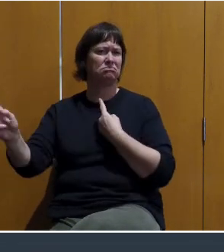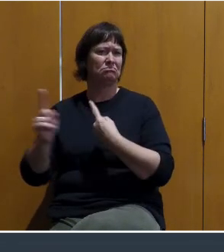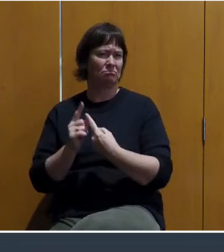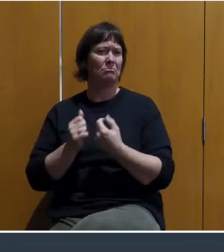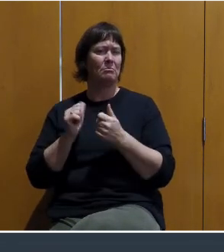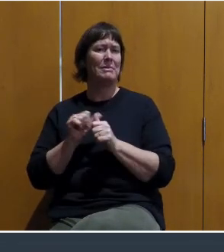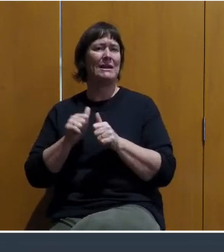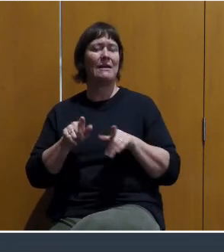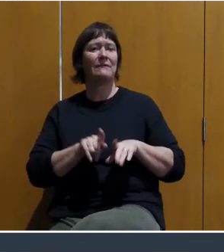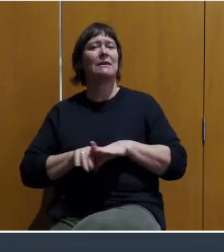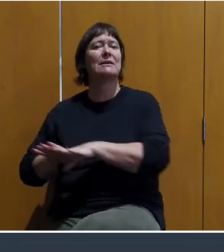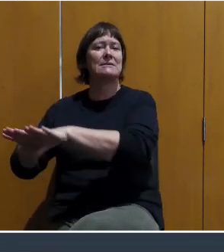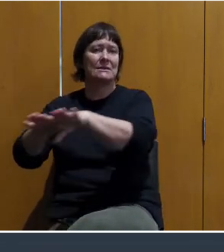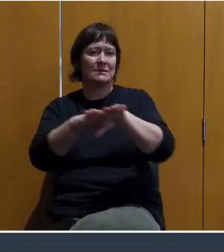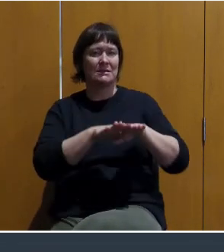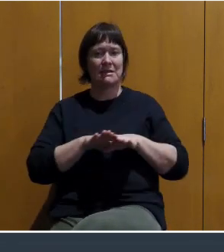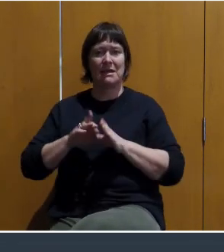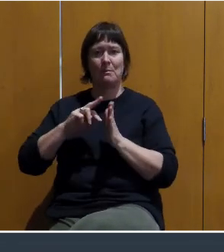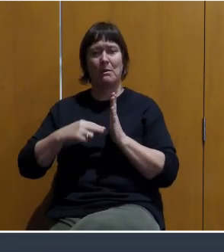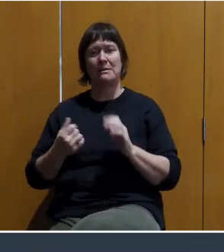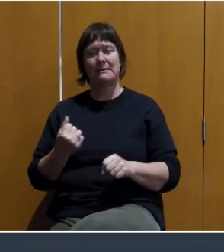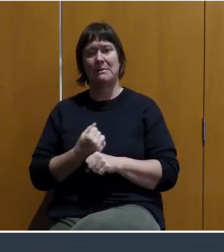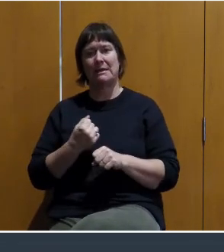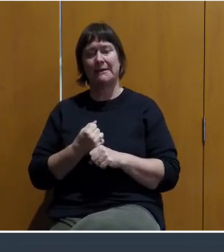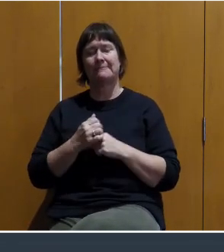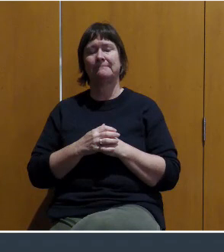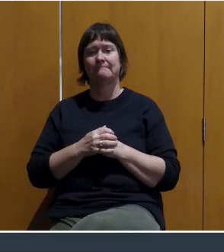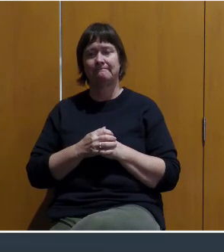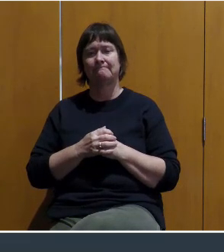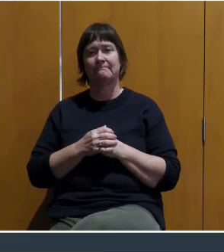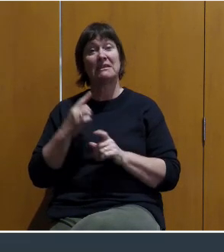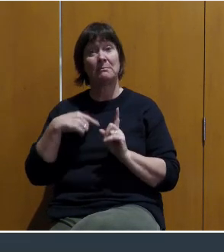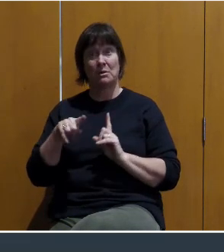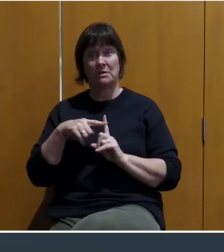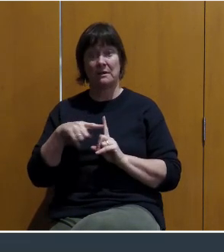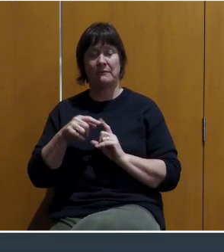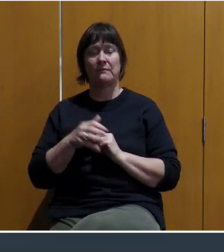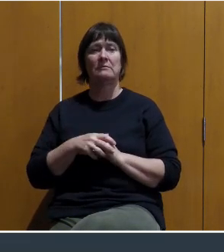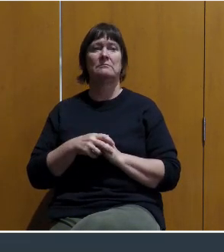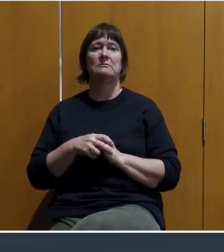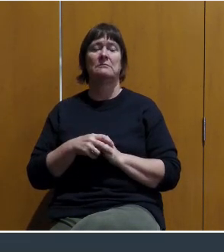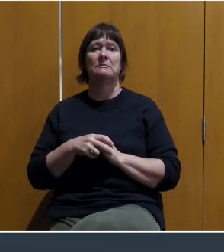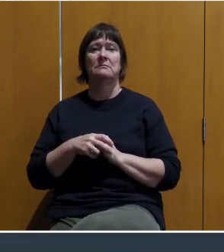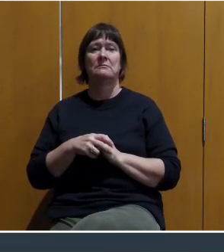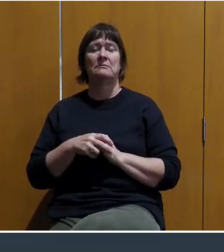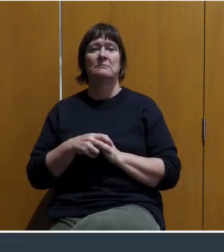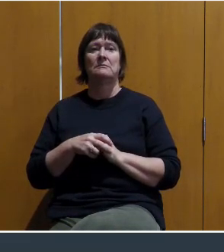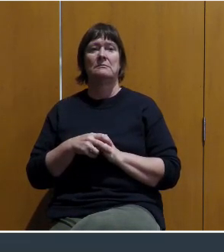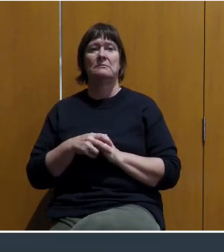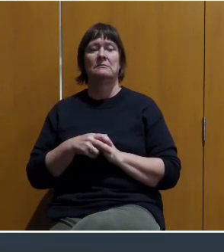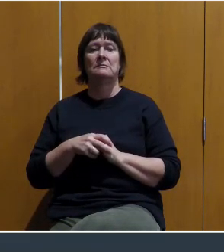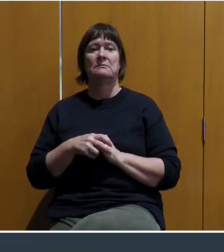we do our policy making it can be nothing but good. And I just want to